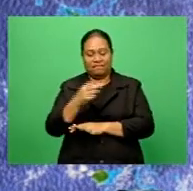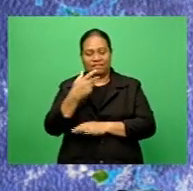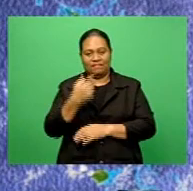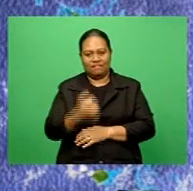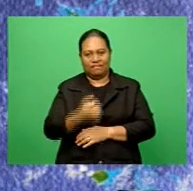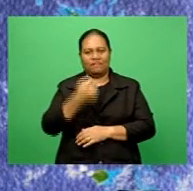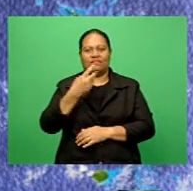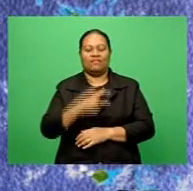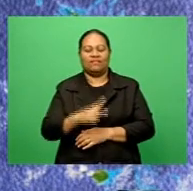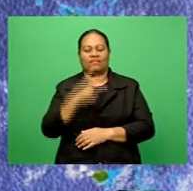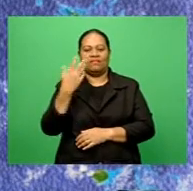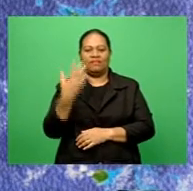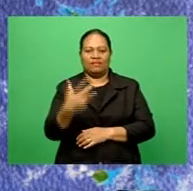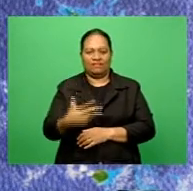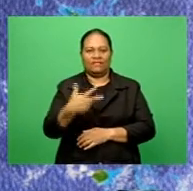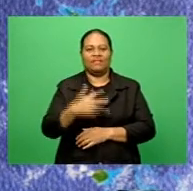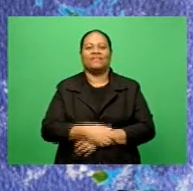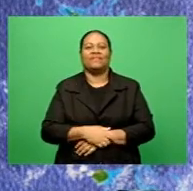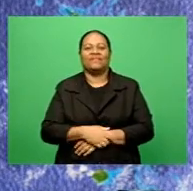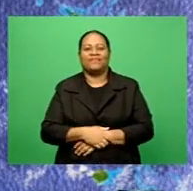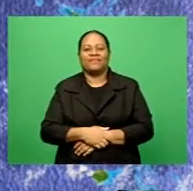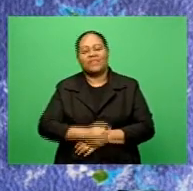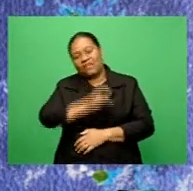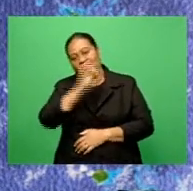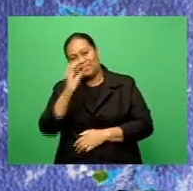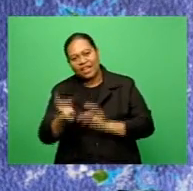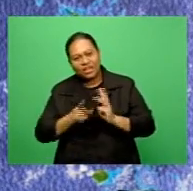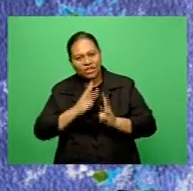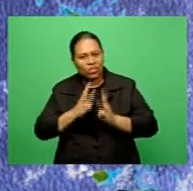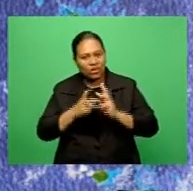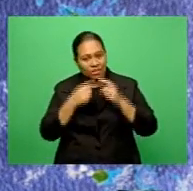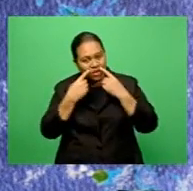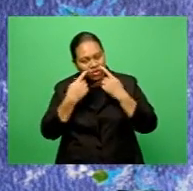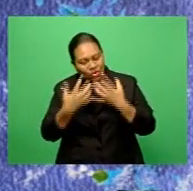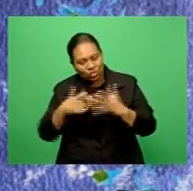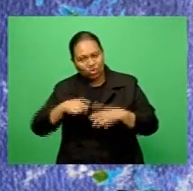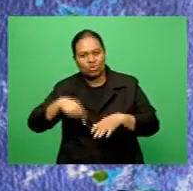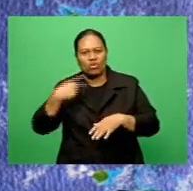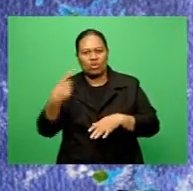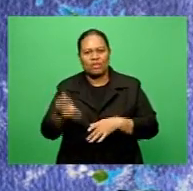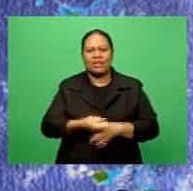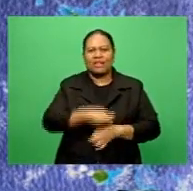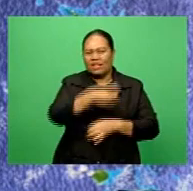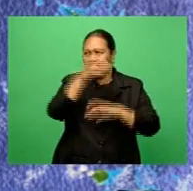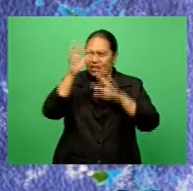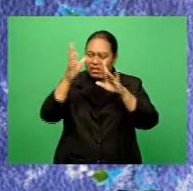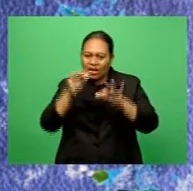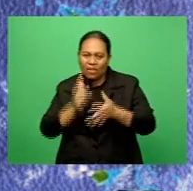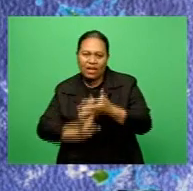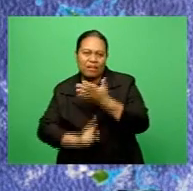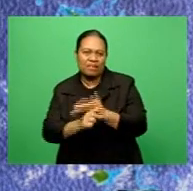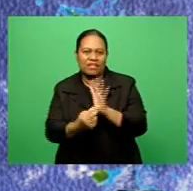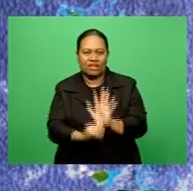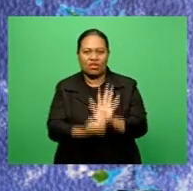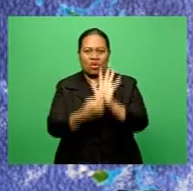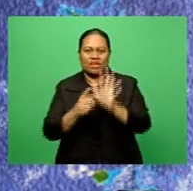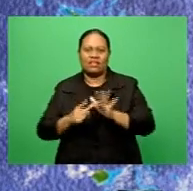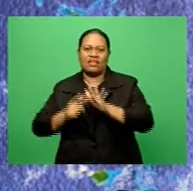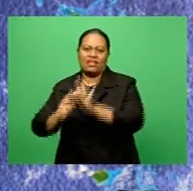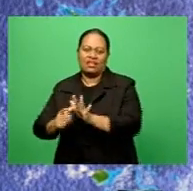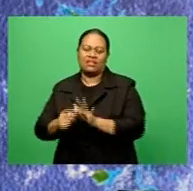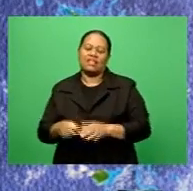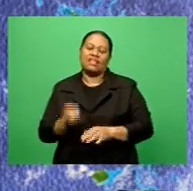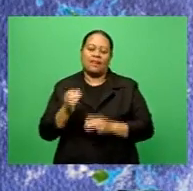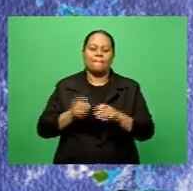at 6:28. The fine weather will continue into tomorrow with scattered showers in the north and along eastern shores of the